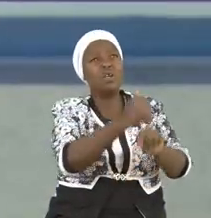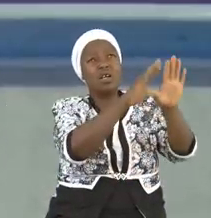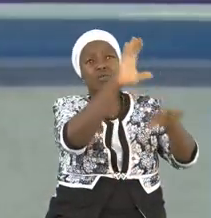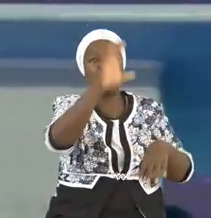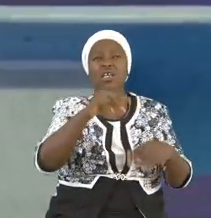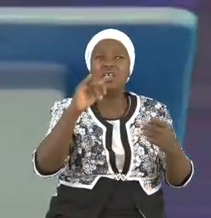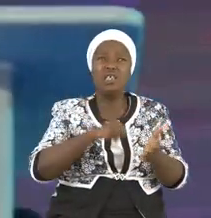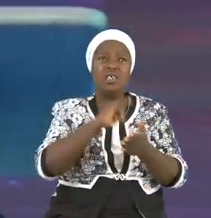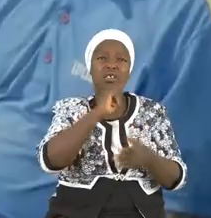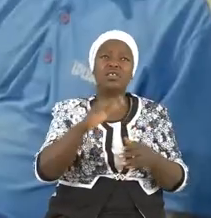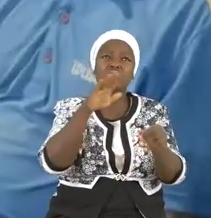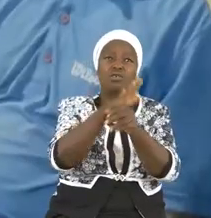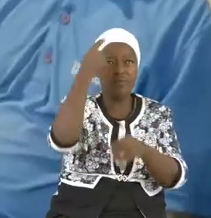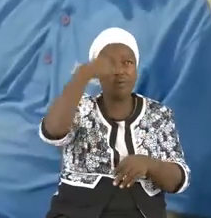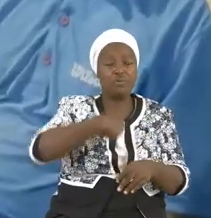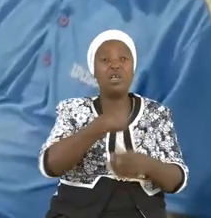Salvation will come to you.